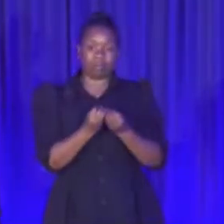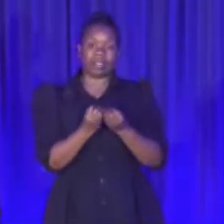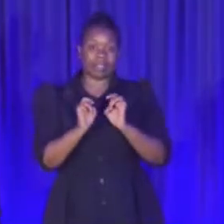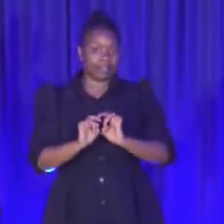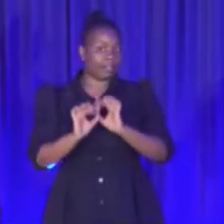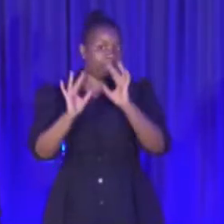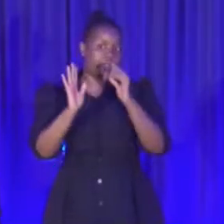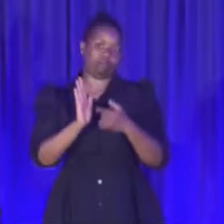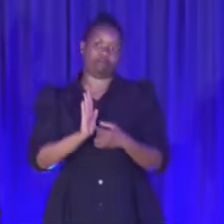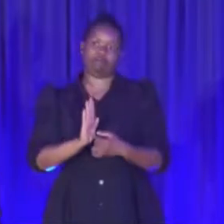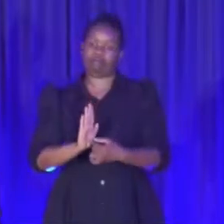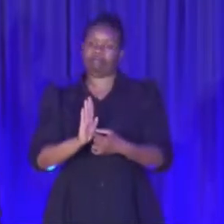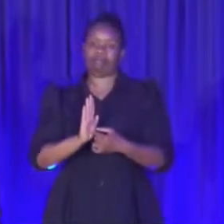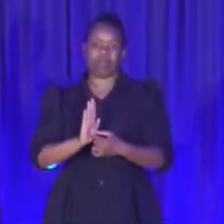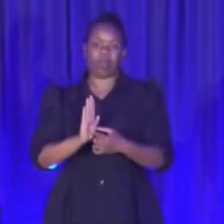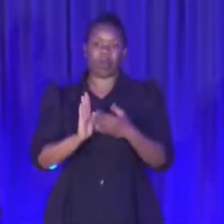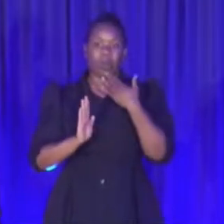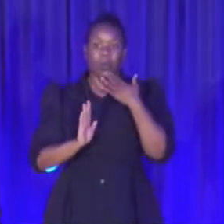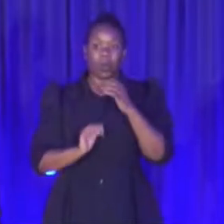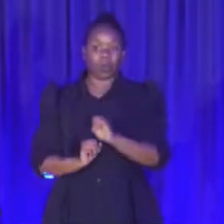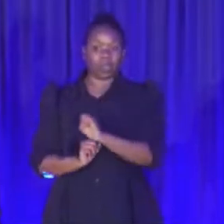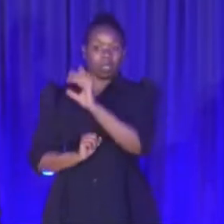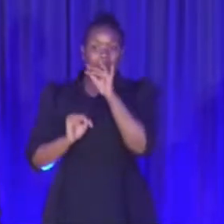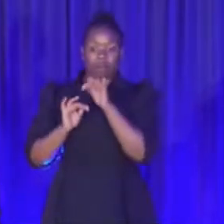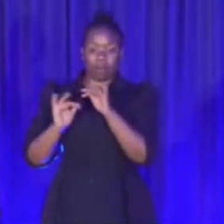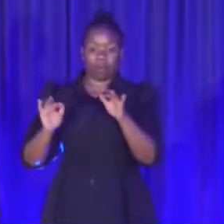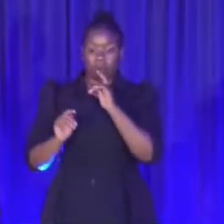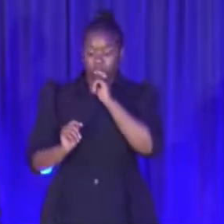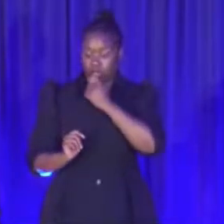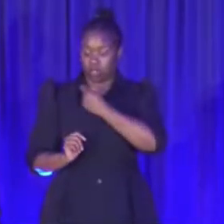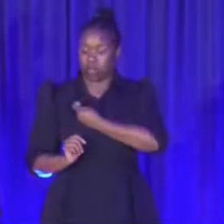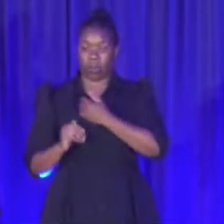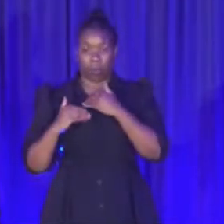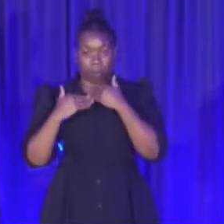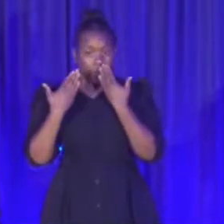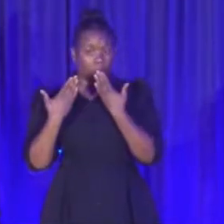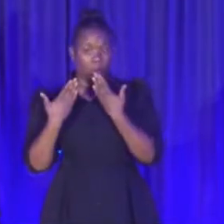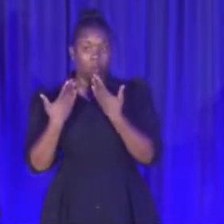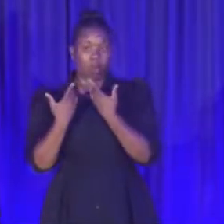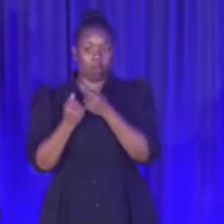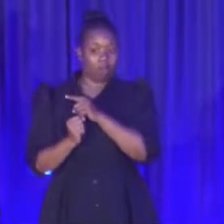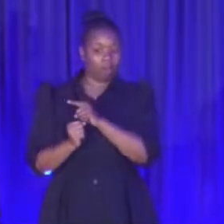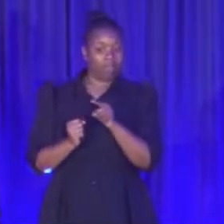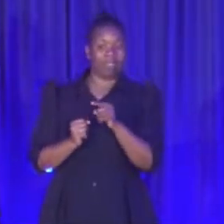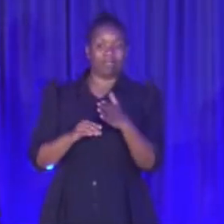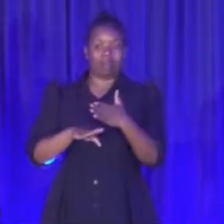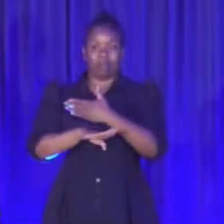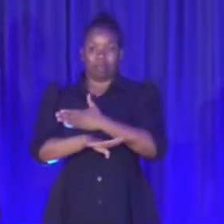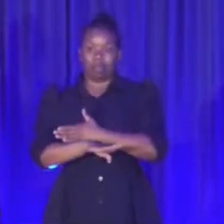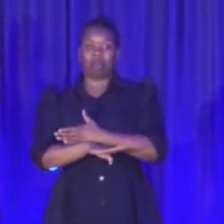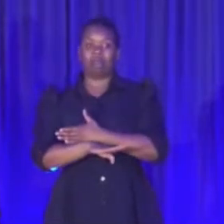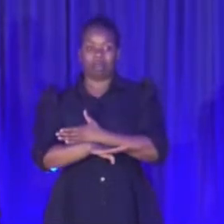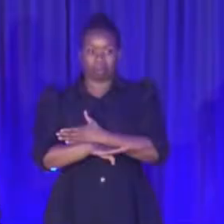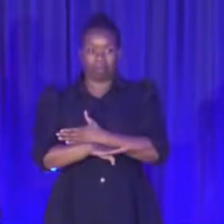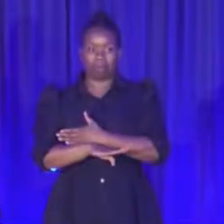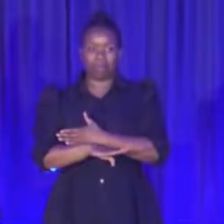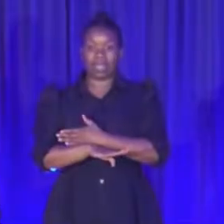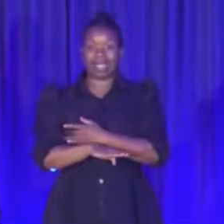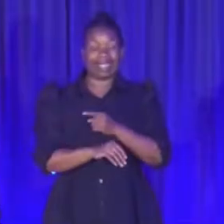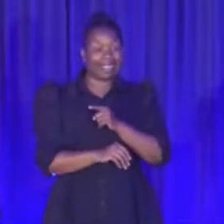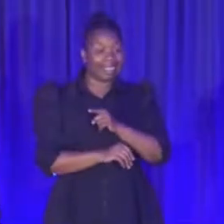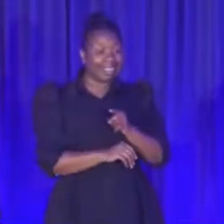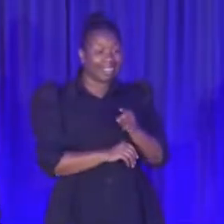clear. South Africans do not trust institutions as they once did. And